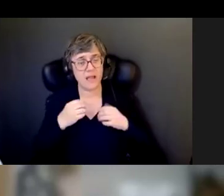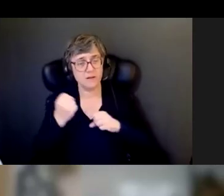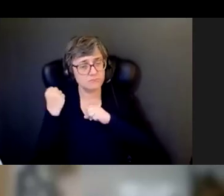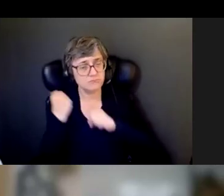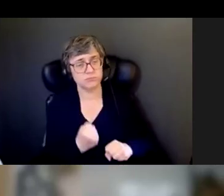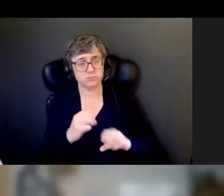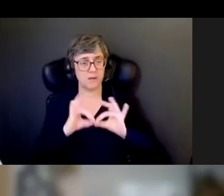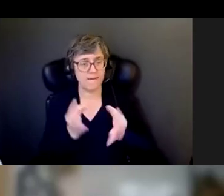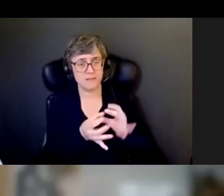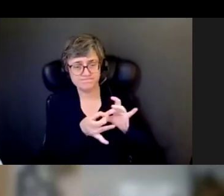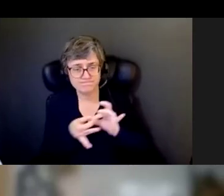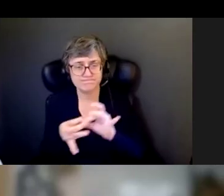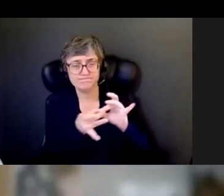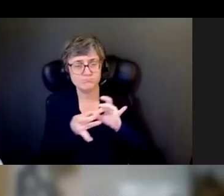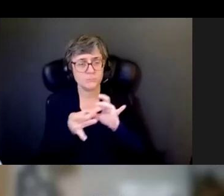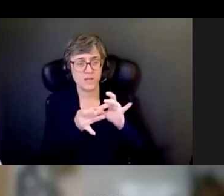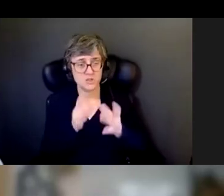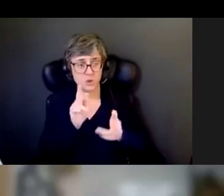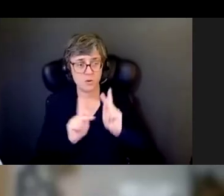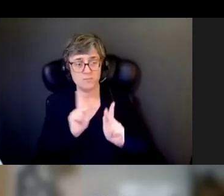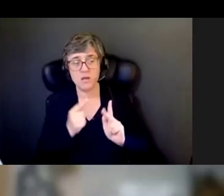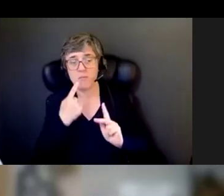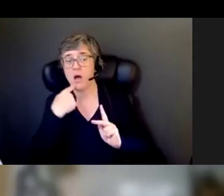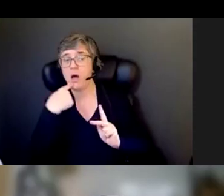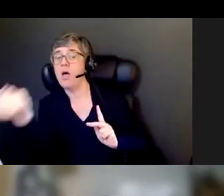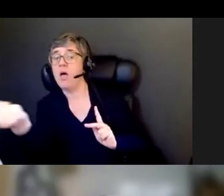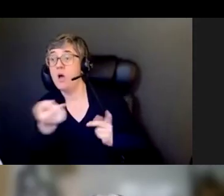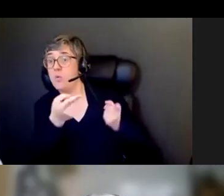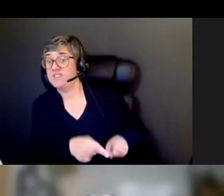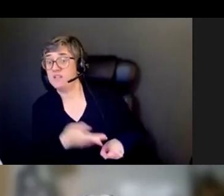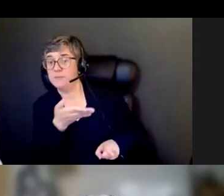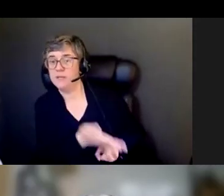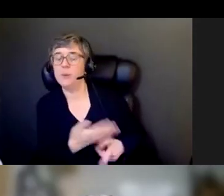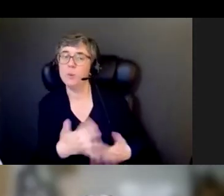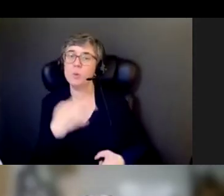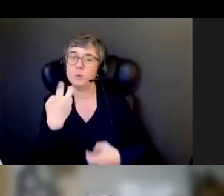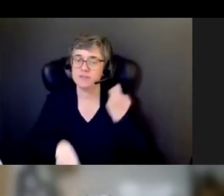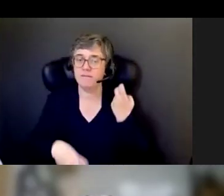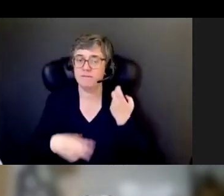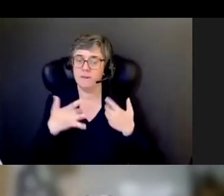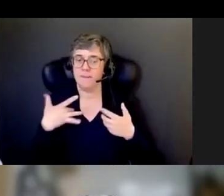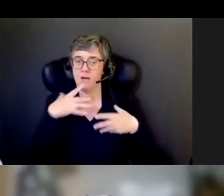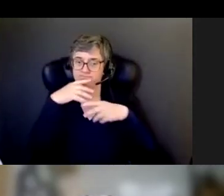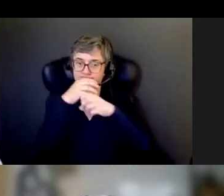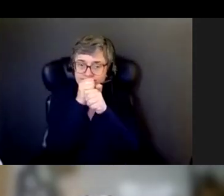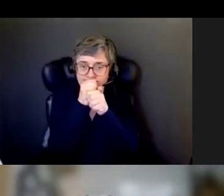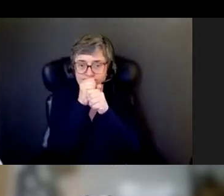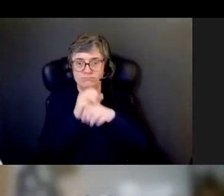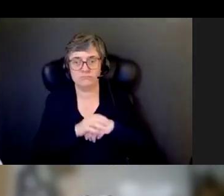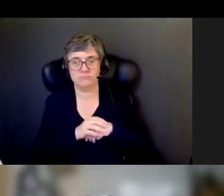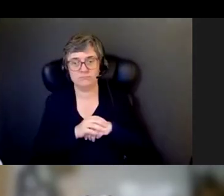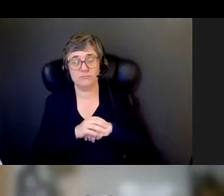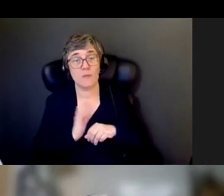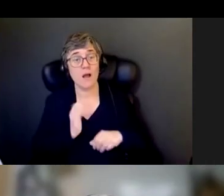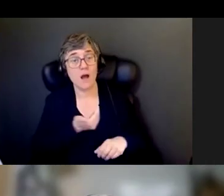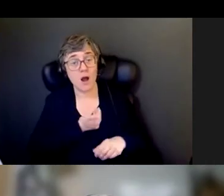cases, particularly involving finances, decision-making, social isolation, and control